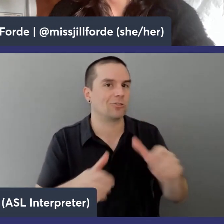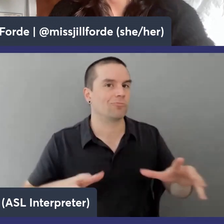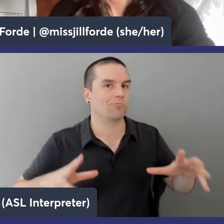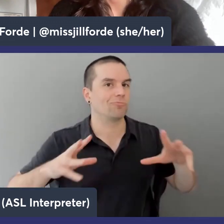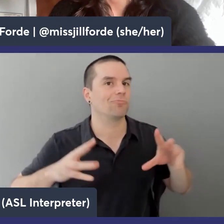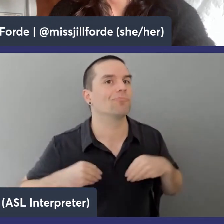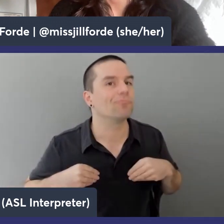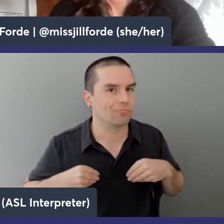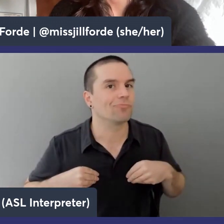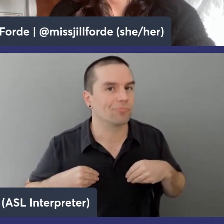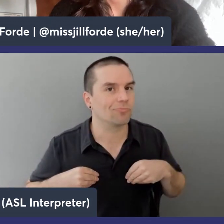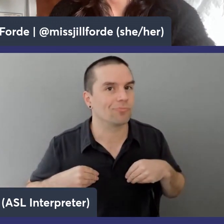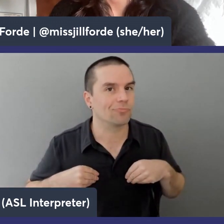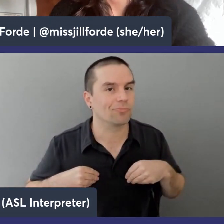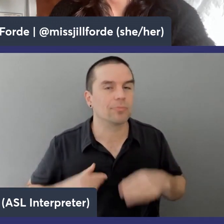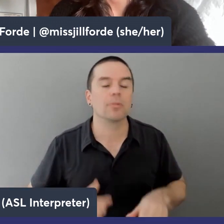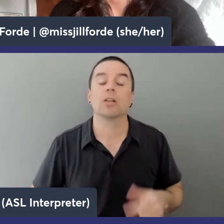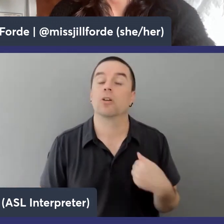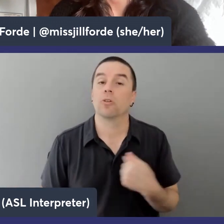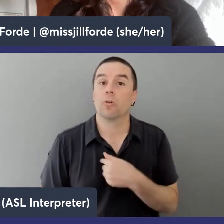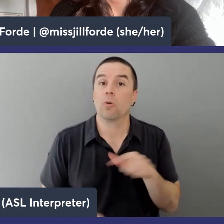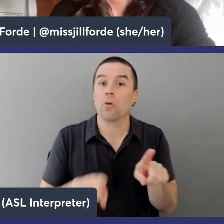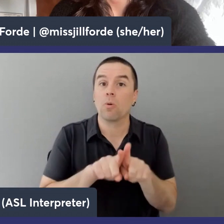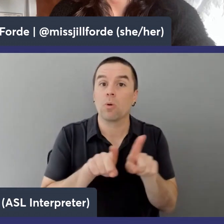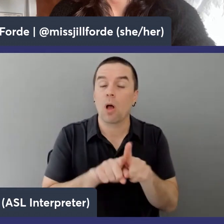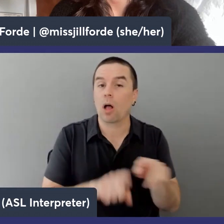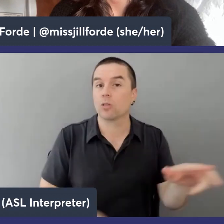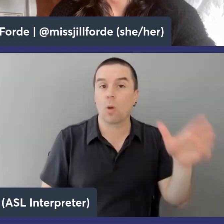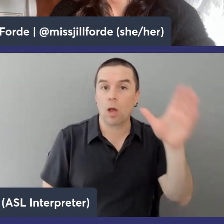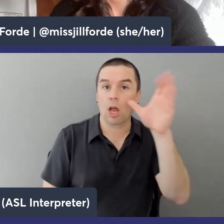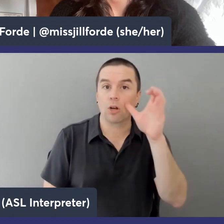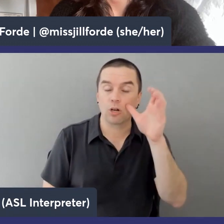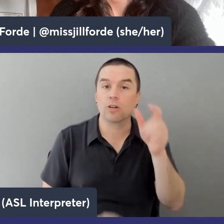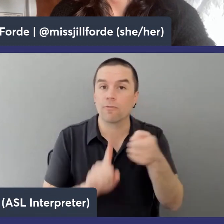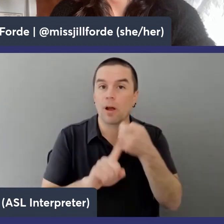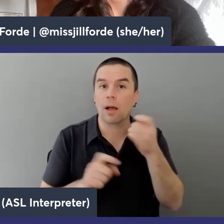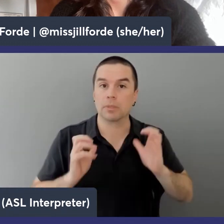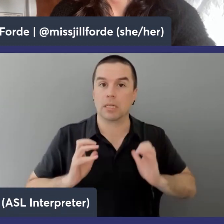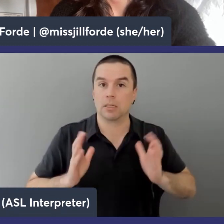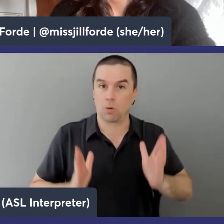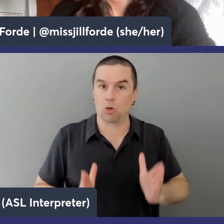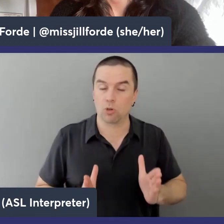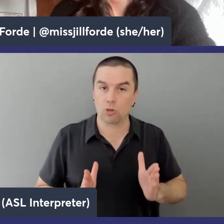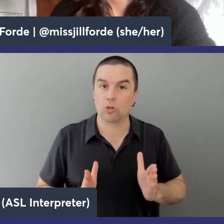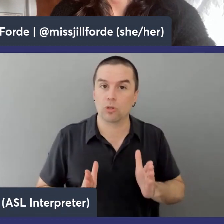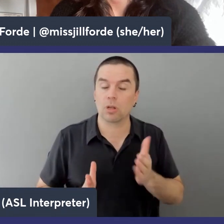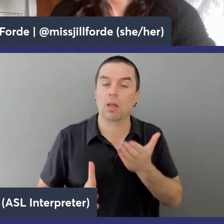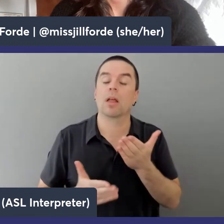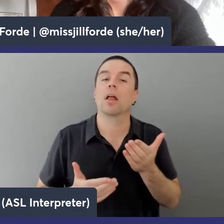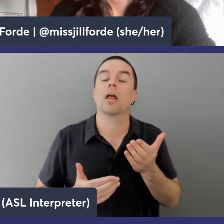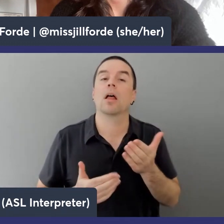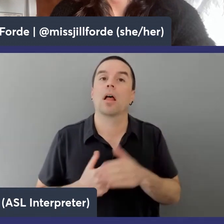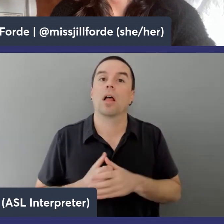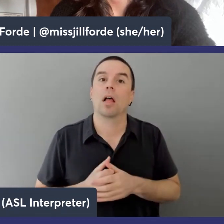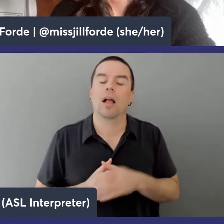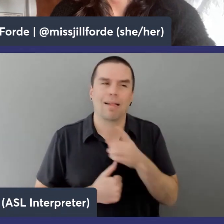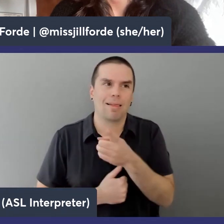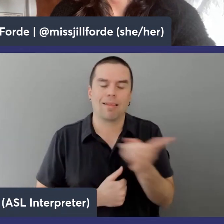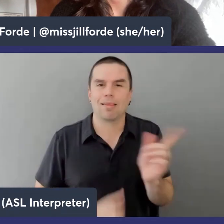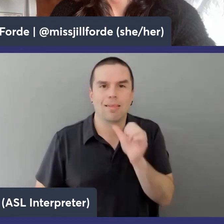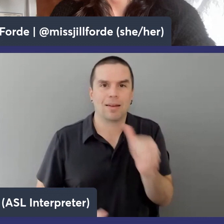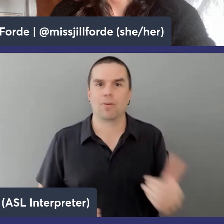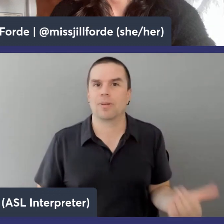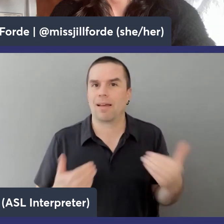well. And then we also heard from our customers that that they do not really